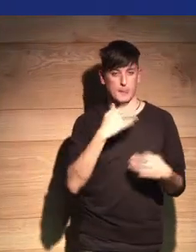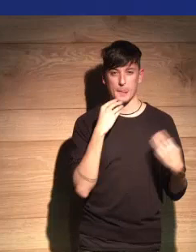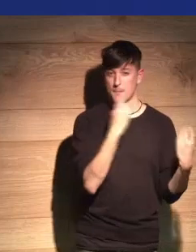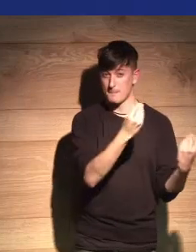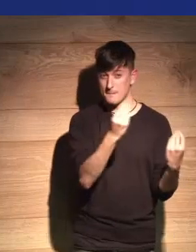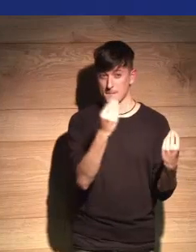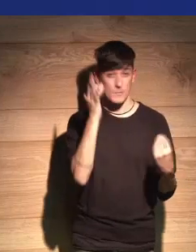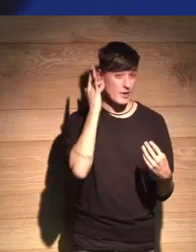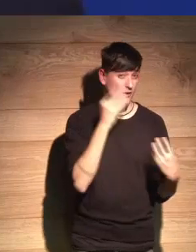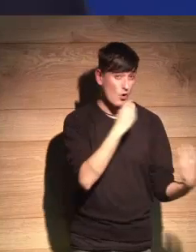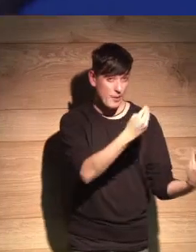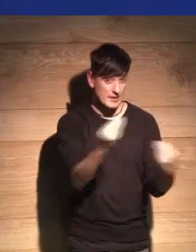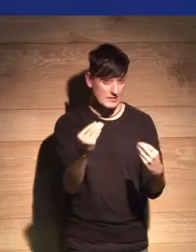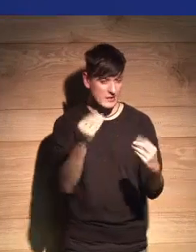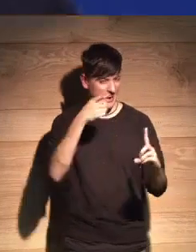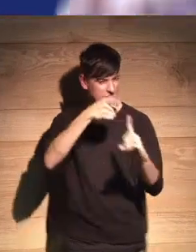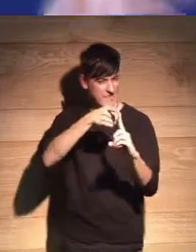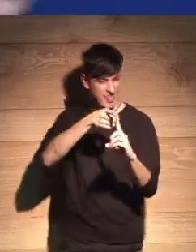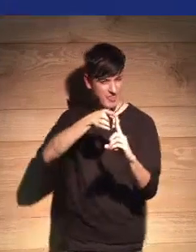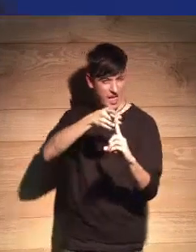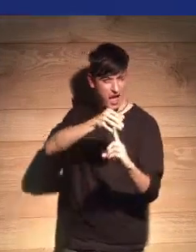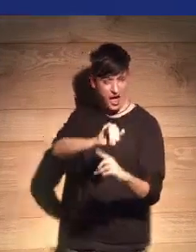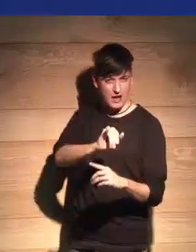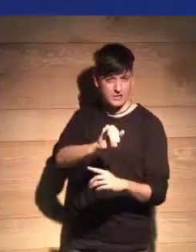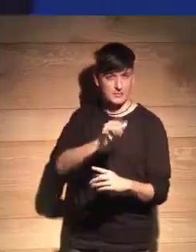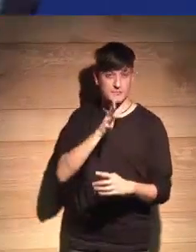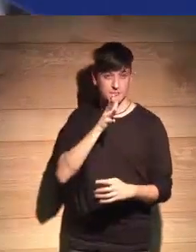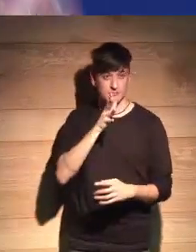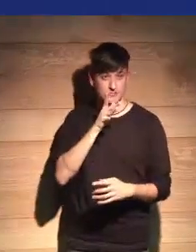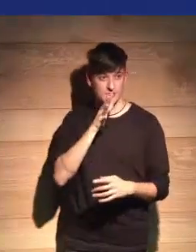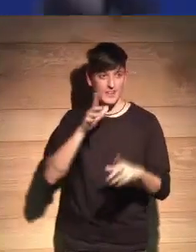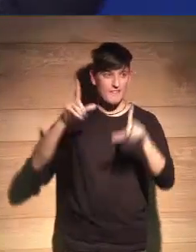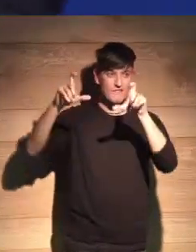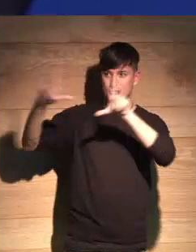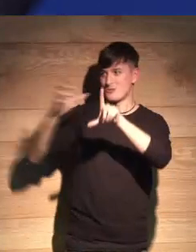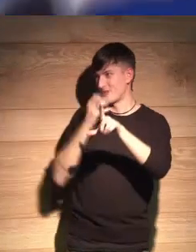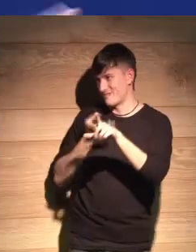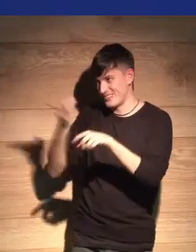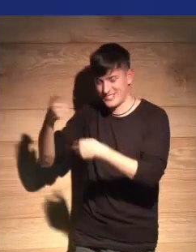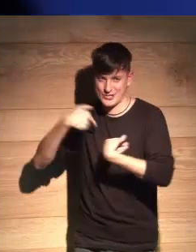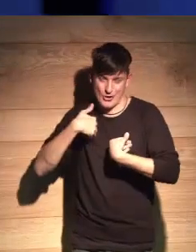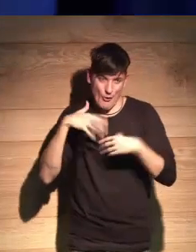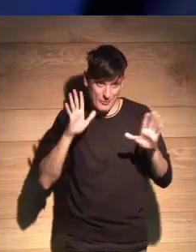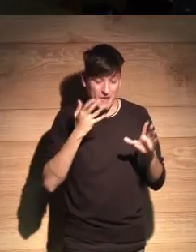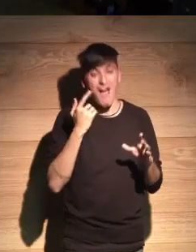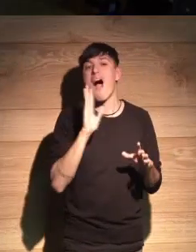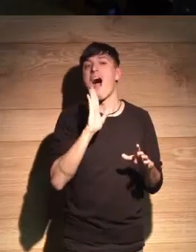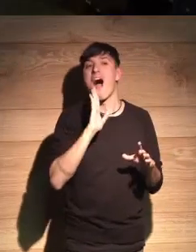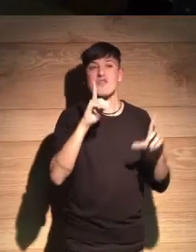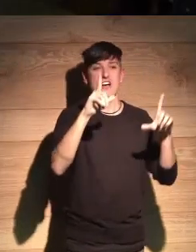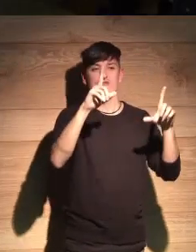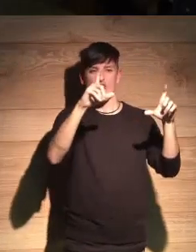important for young women to have a mirror where they can see their